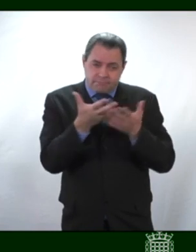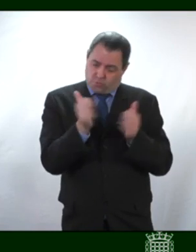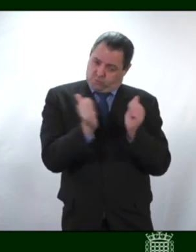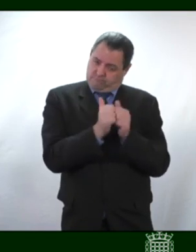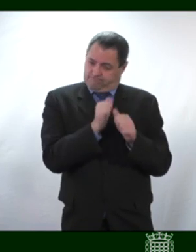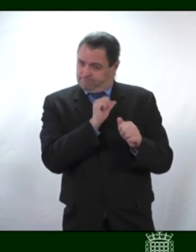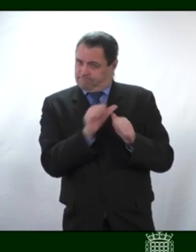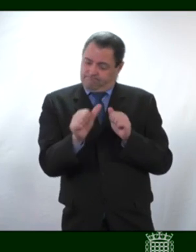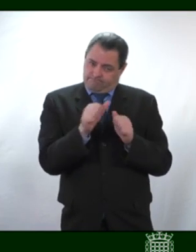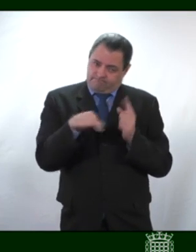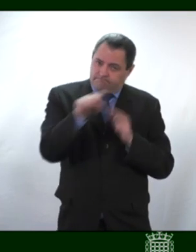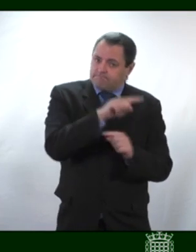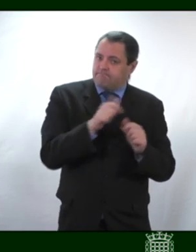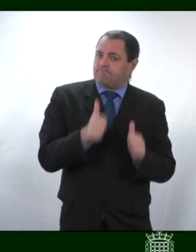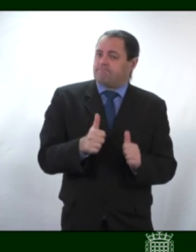West Midlands.